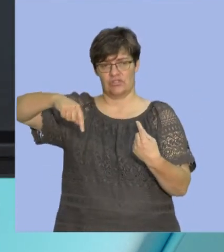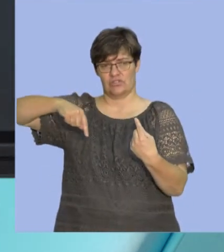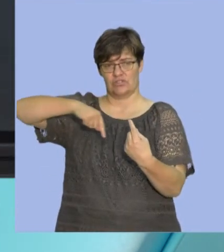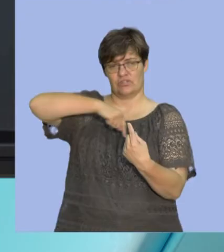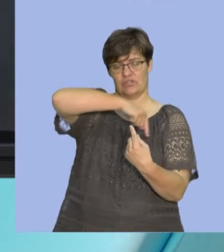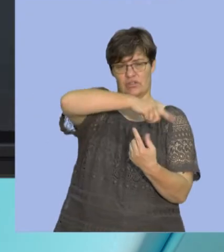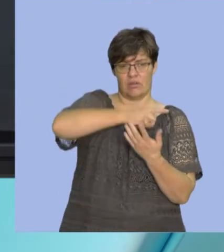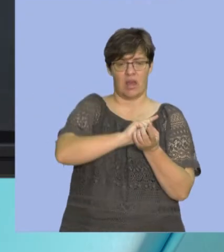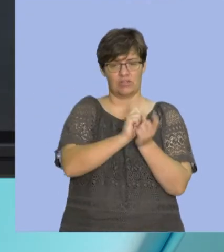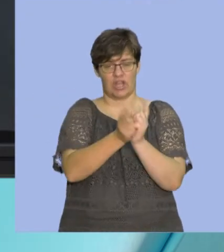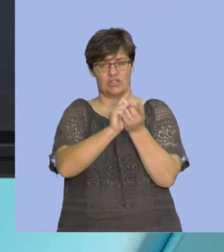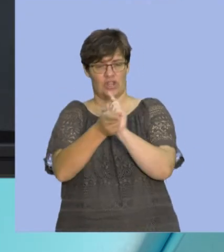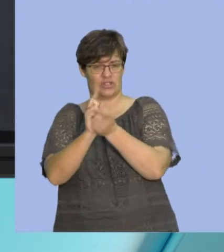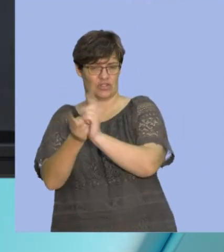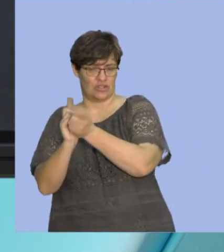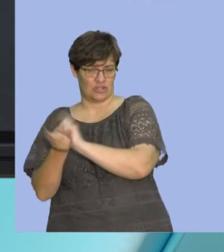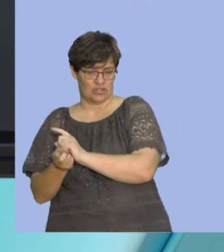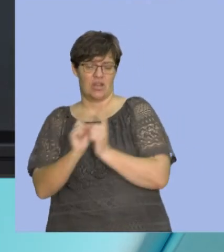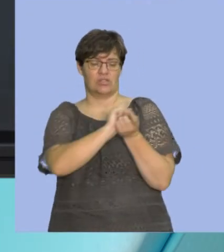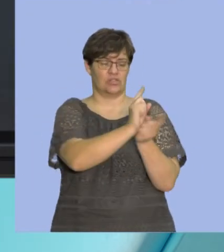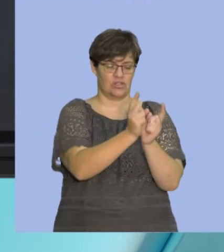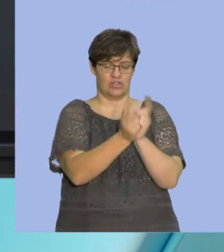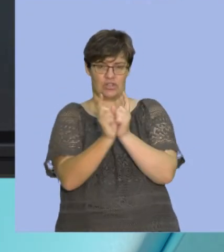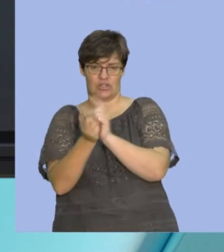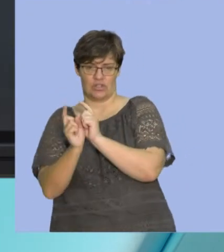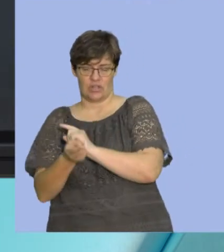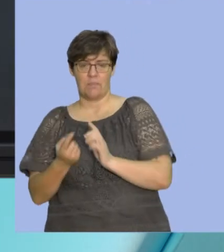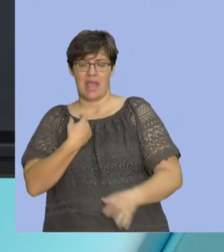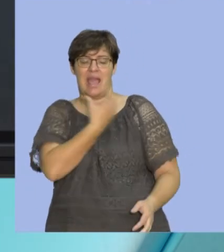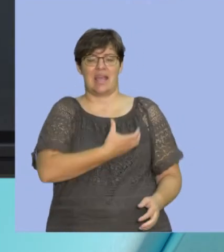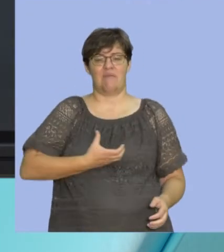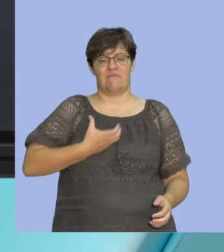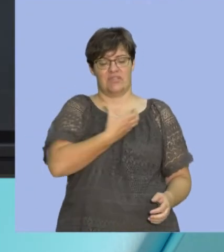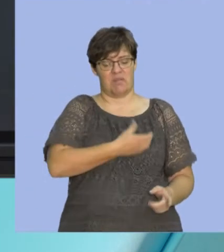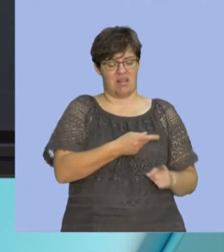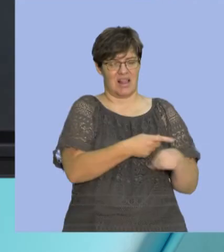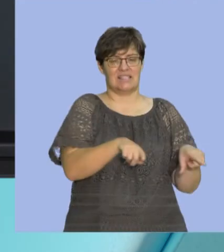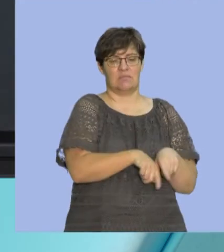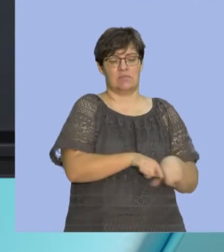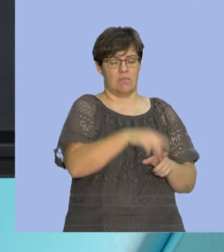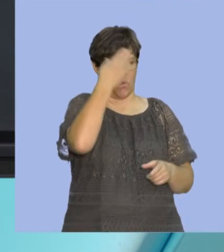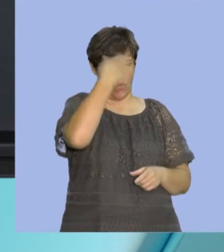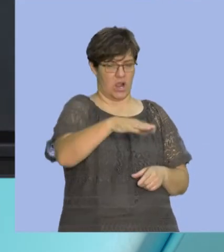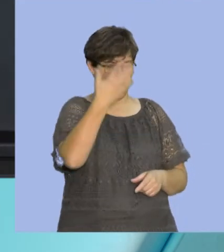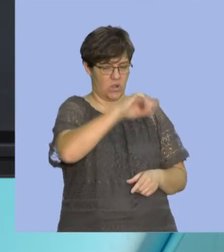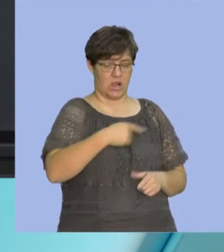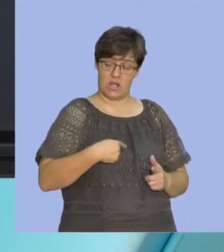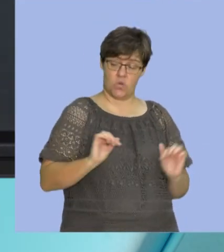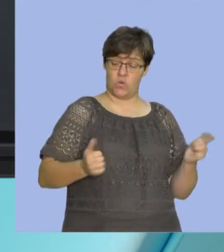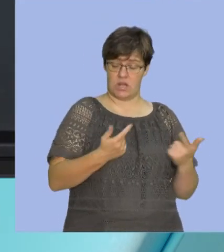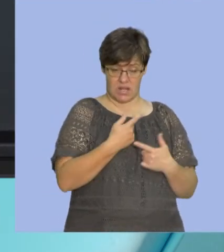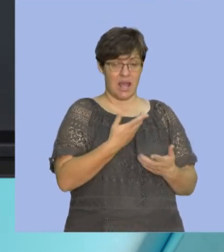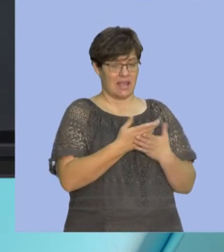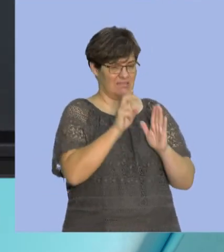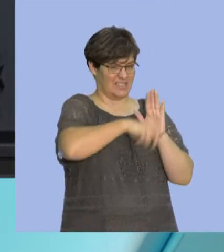that? So that when a person doesn't get too comfortable in the same position, in that way, you